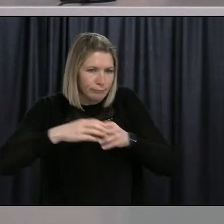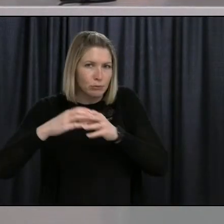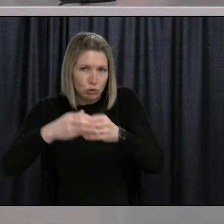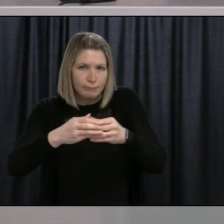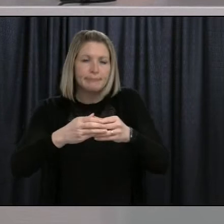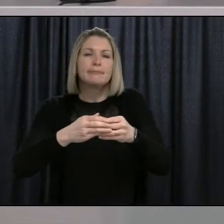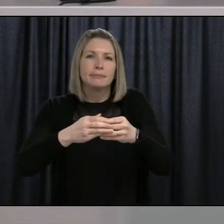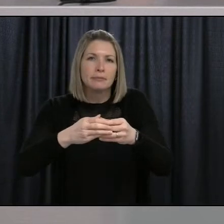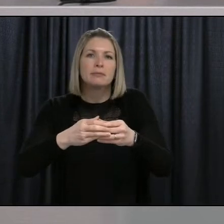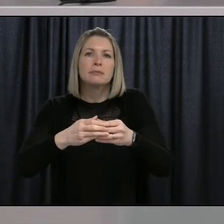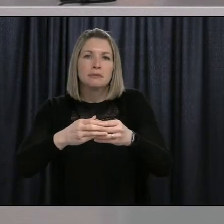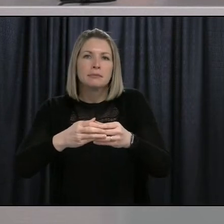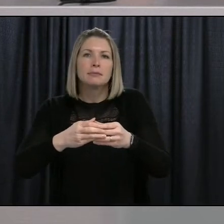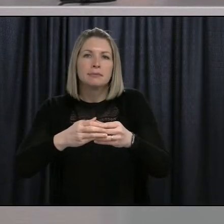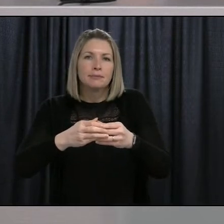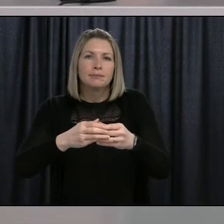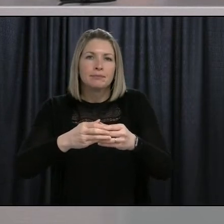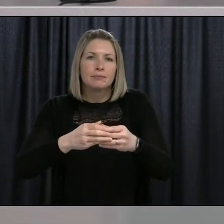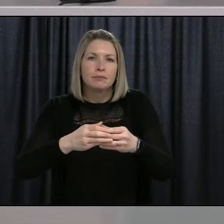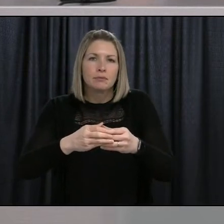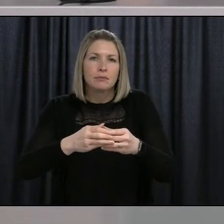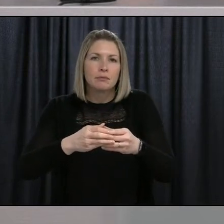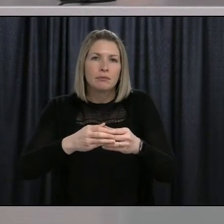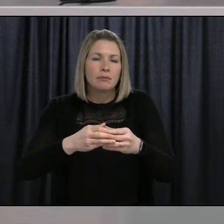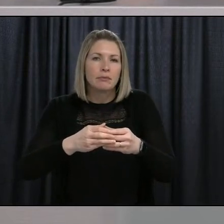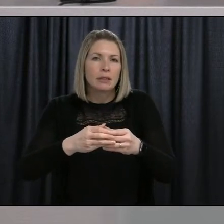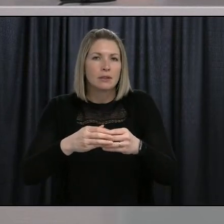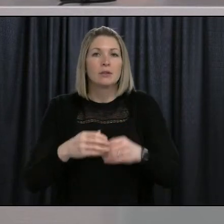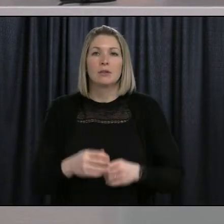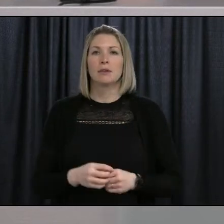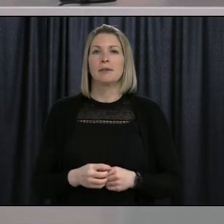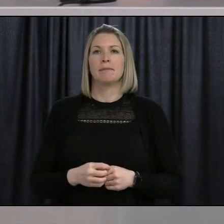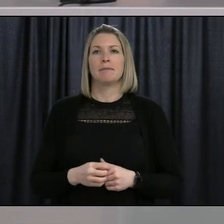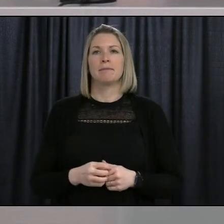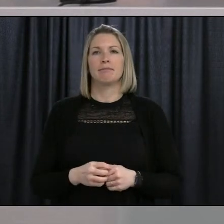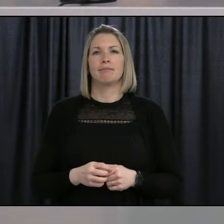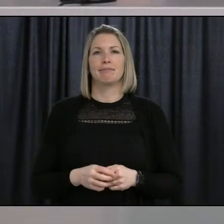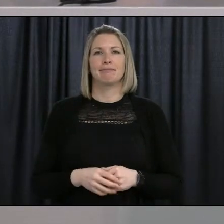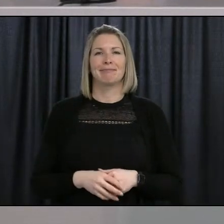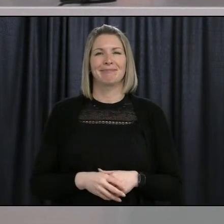to the new interval, so people won't be unprotected.